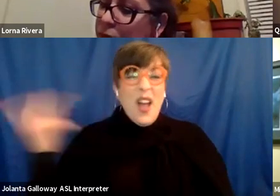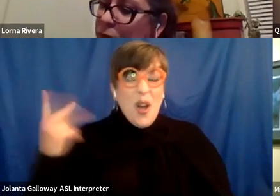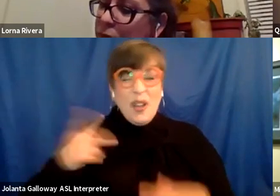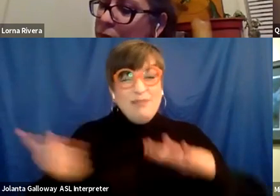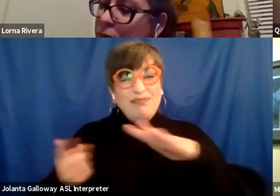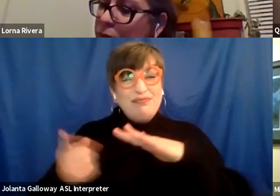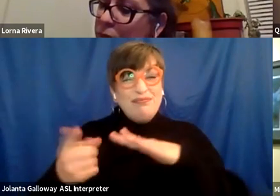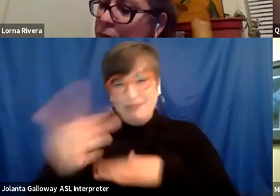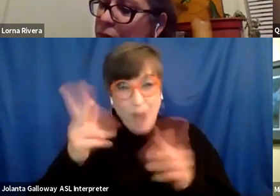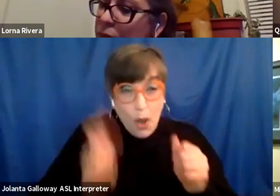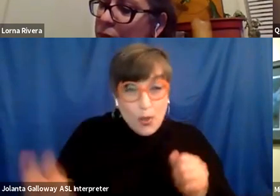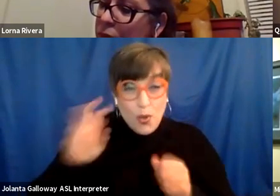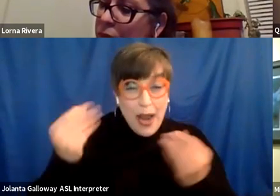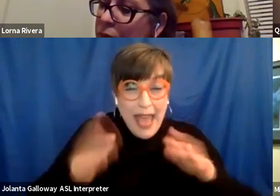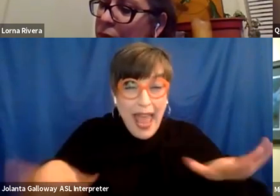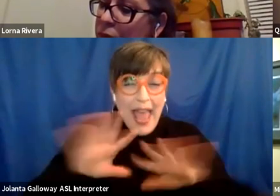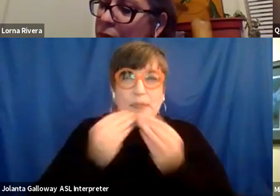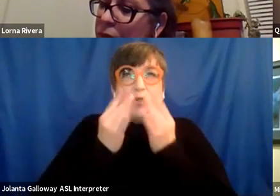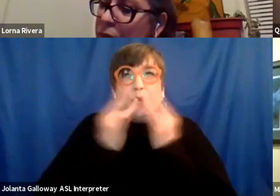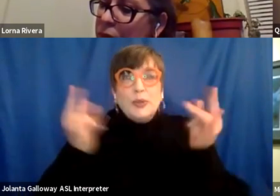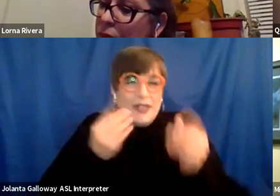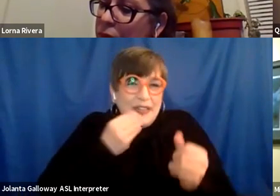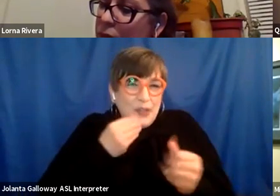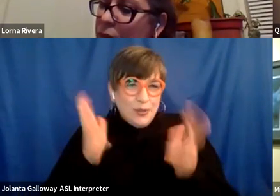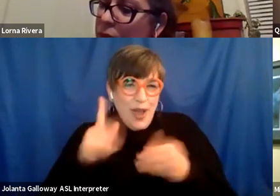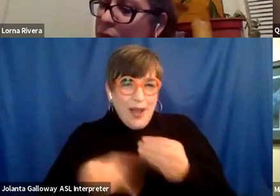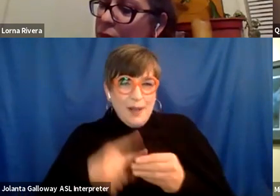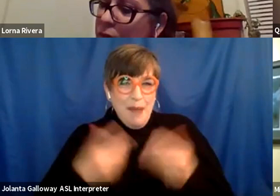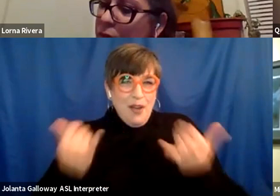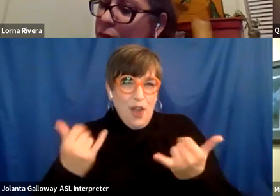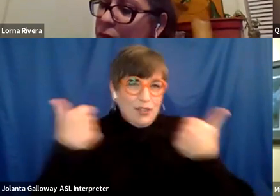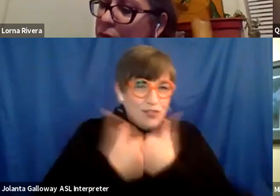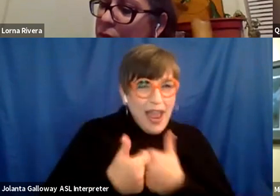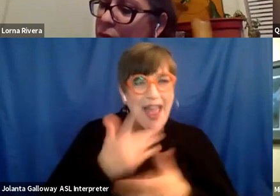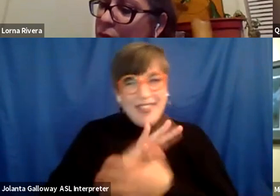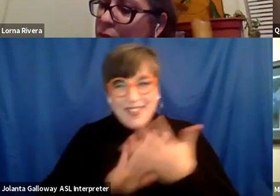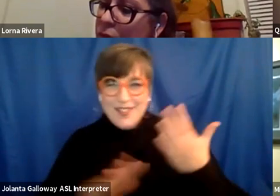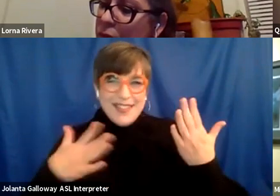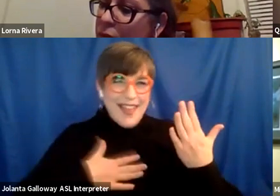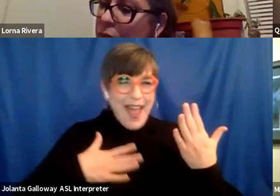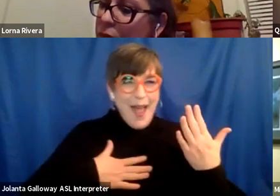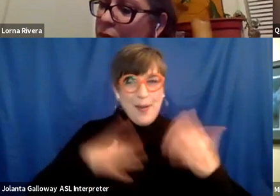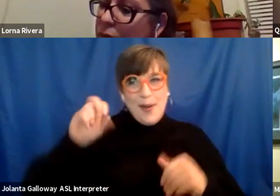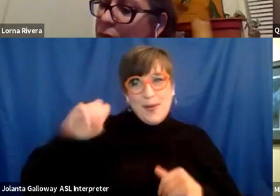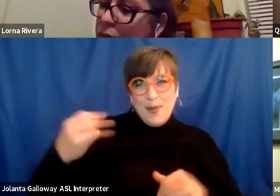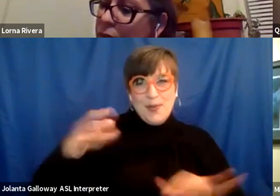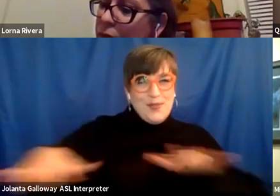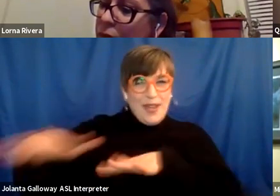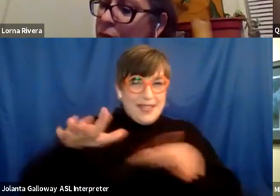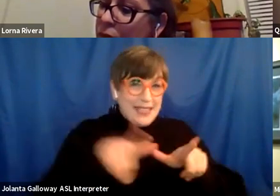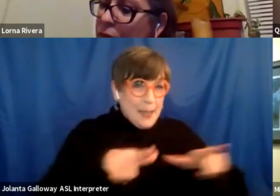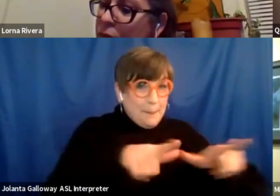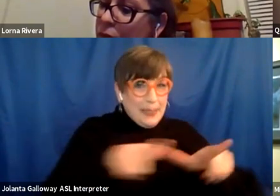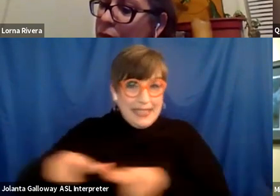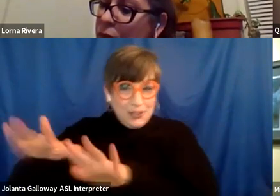the campus, eating delicious food, to speaking about our current challenges and our respective social justice positions and